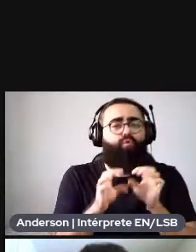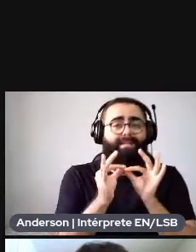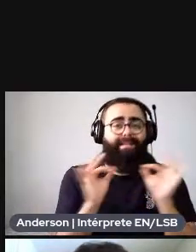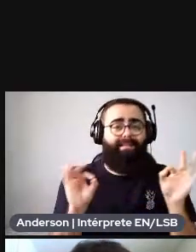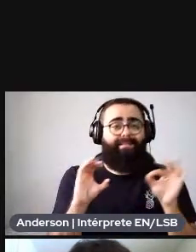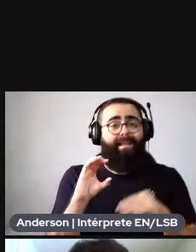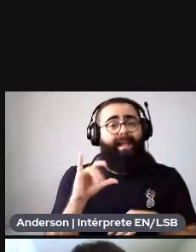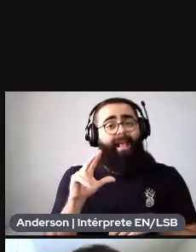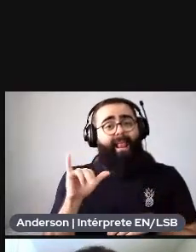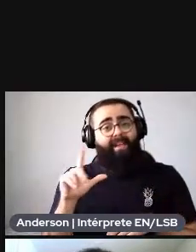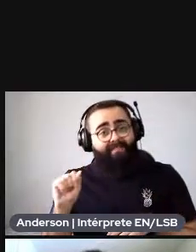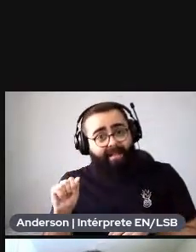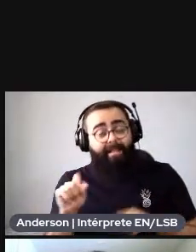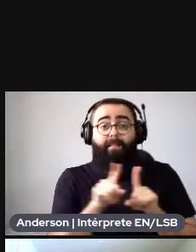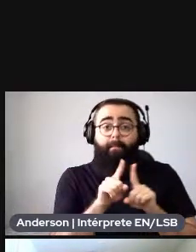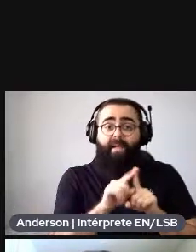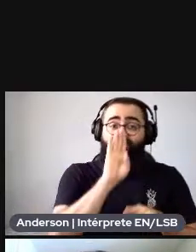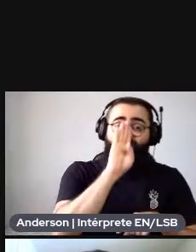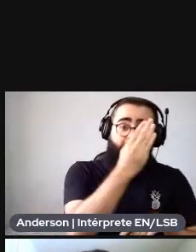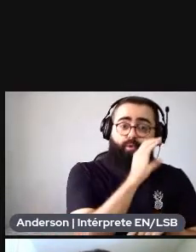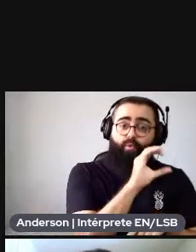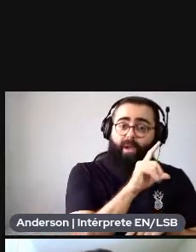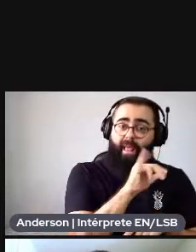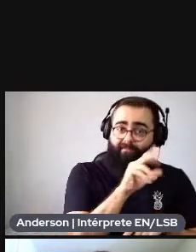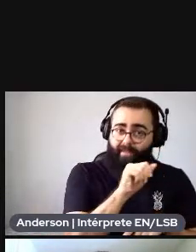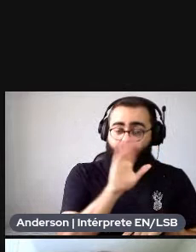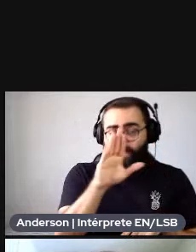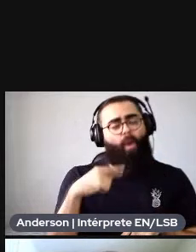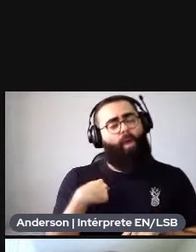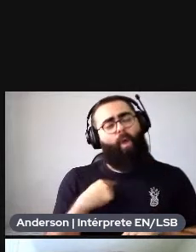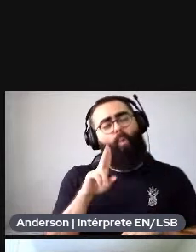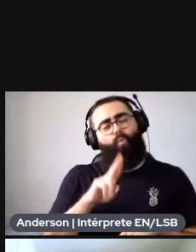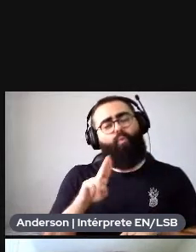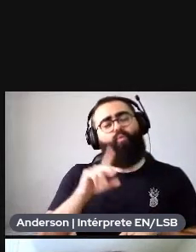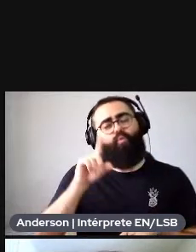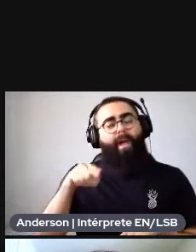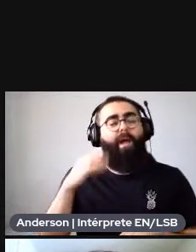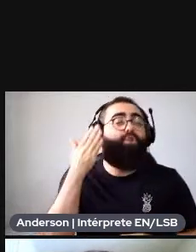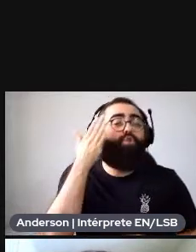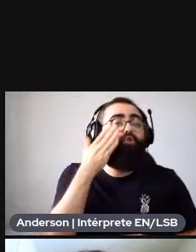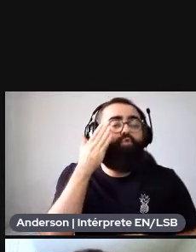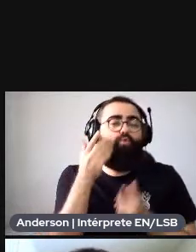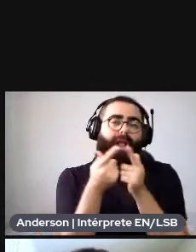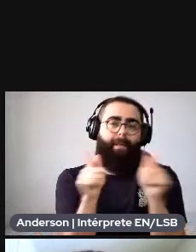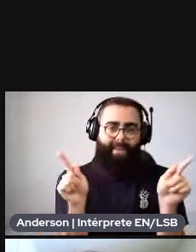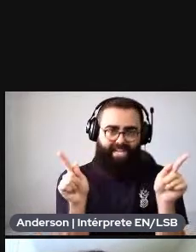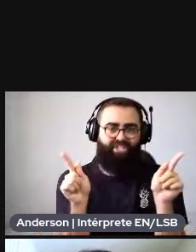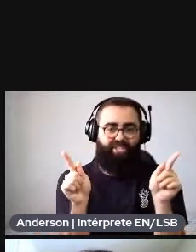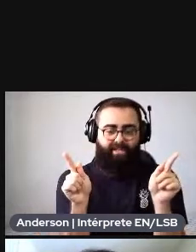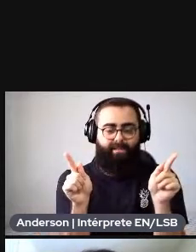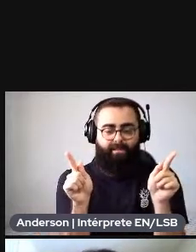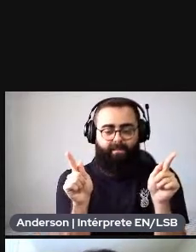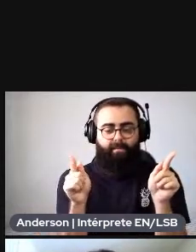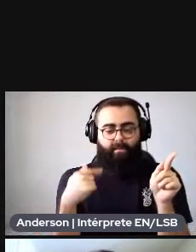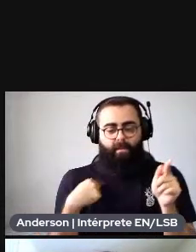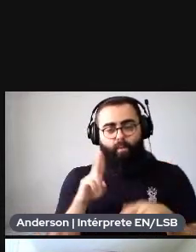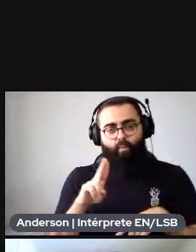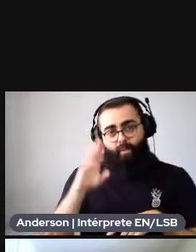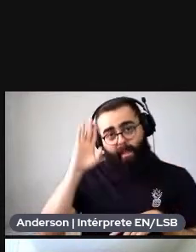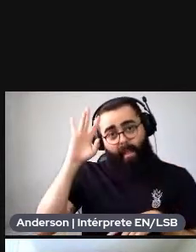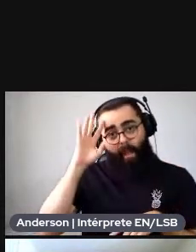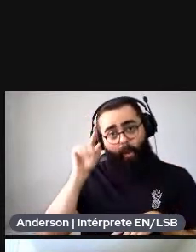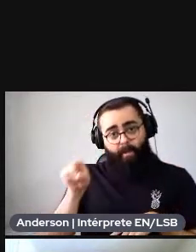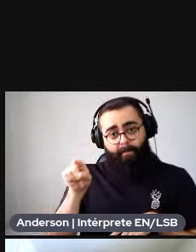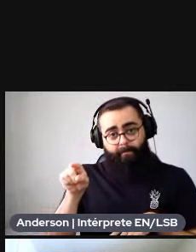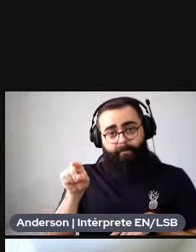in functional discourse grammar. What is functional discourse grammar? Which is what I will first discuss,